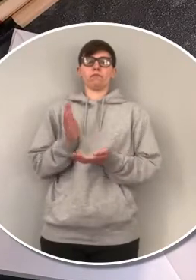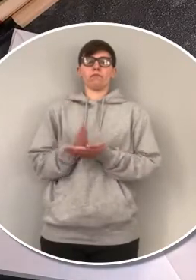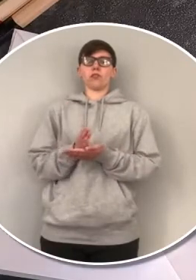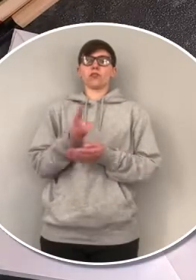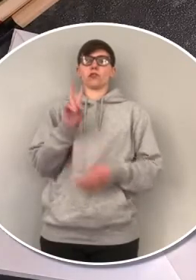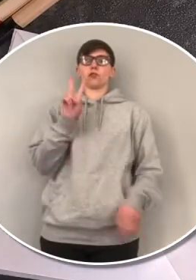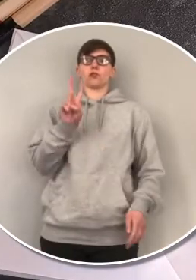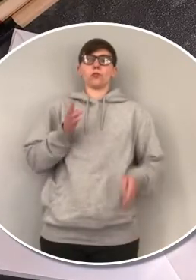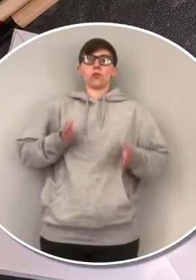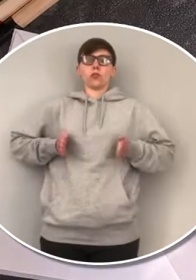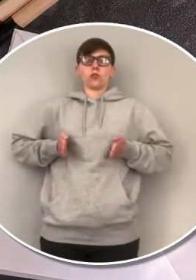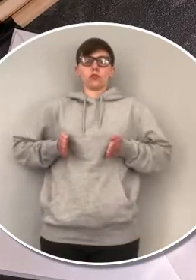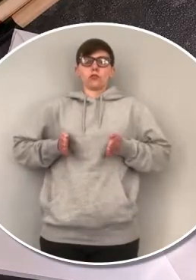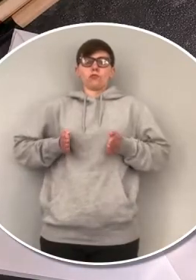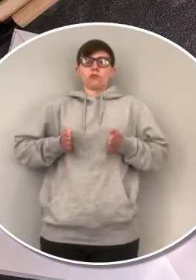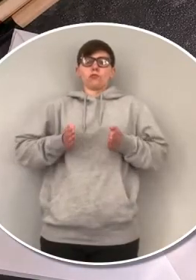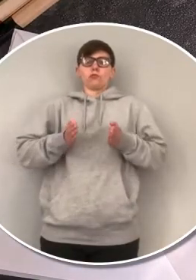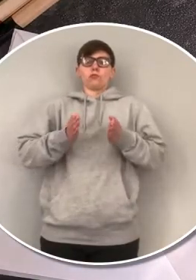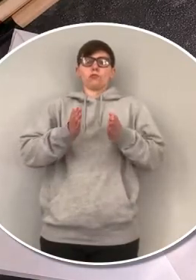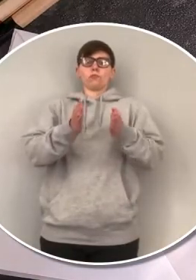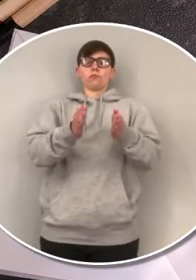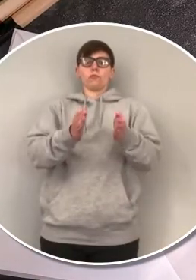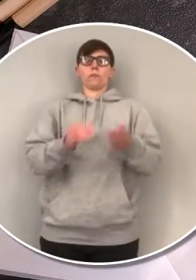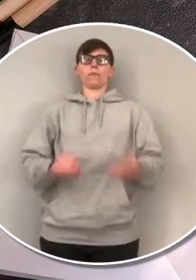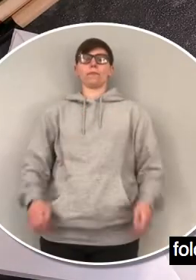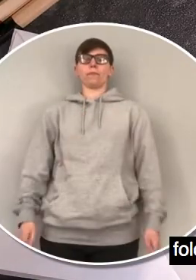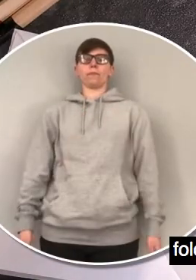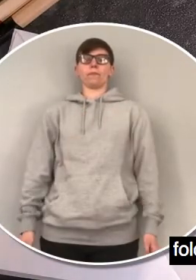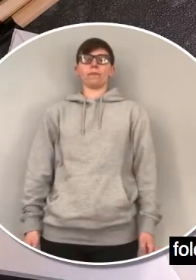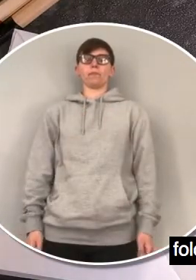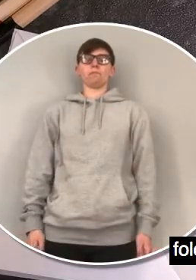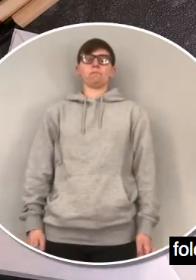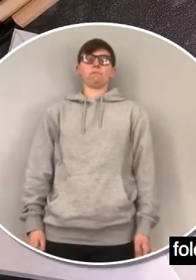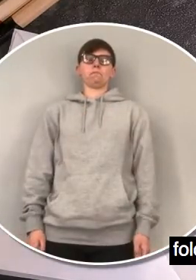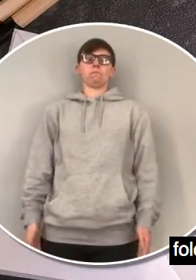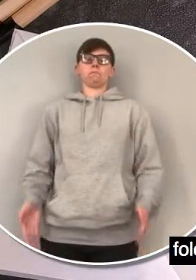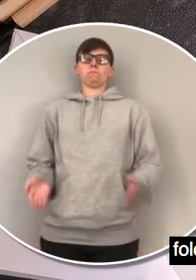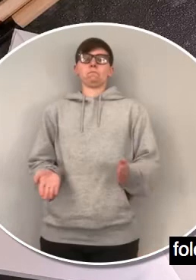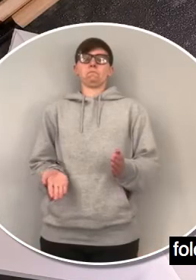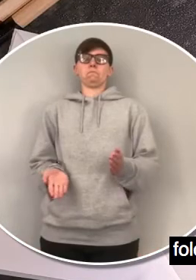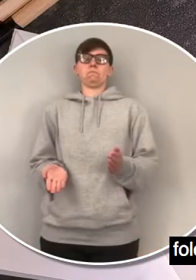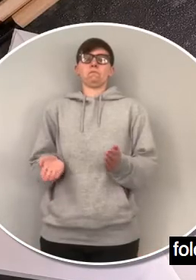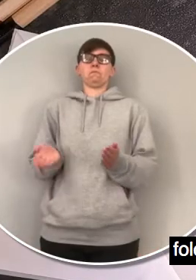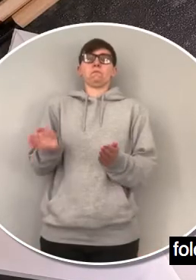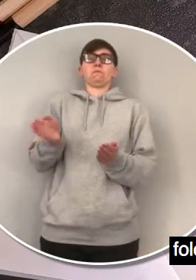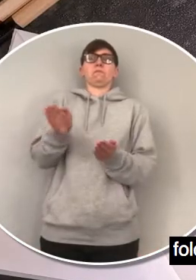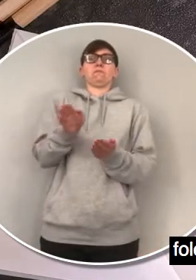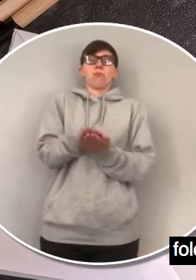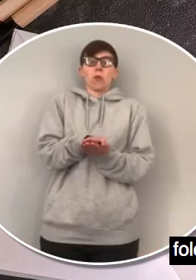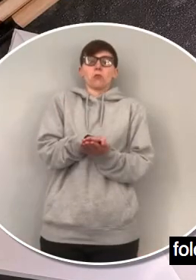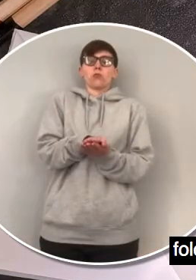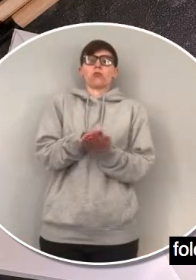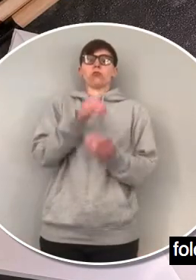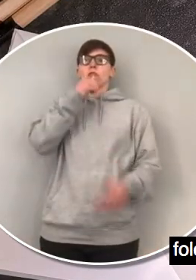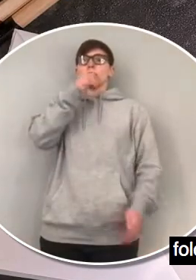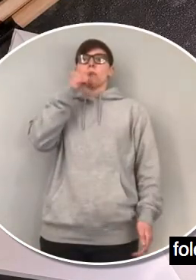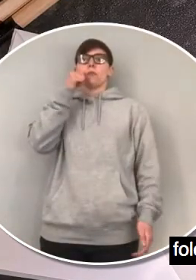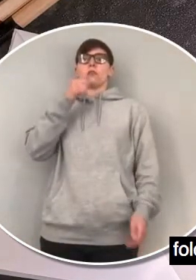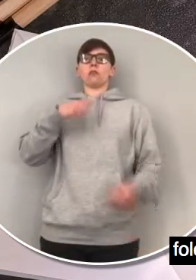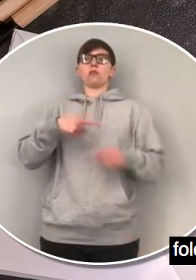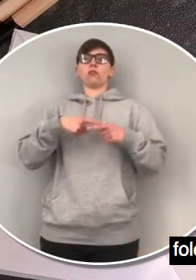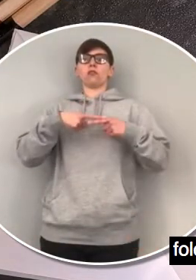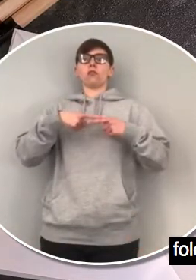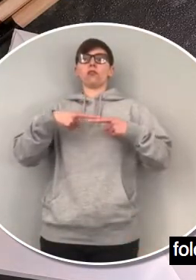nice and neatly, and then fold a nice crease all the way